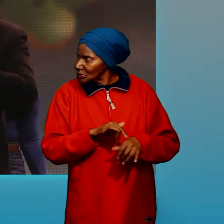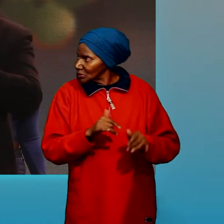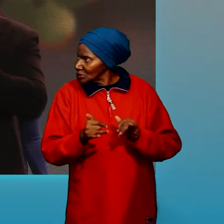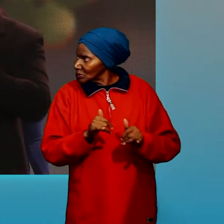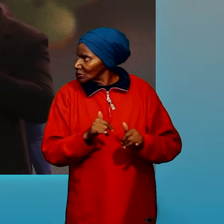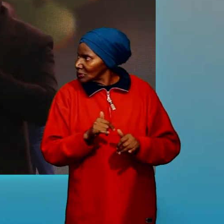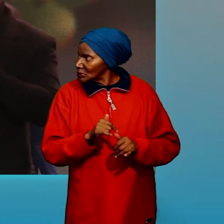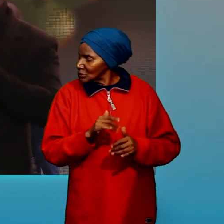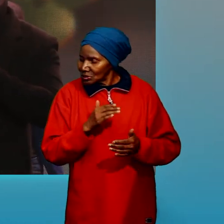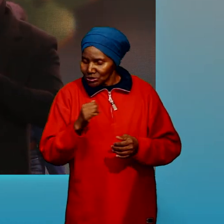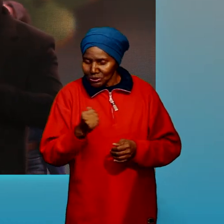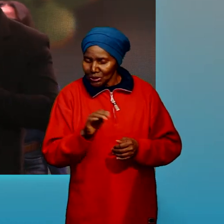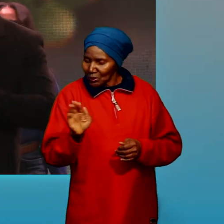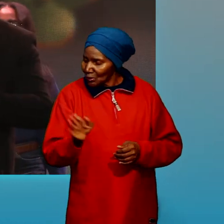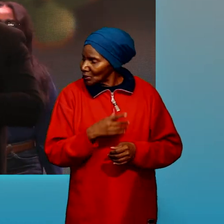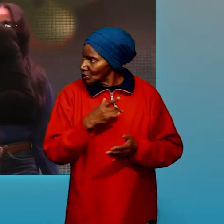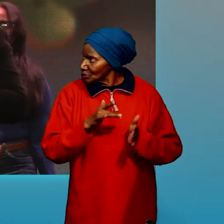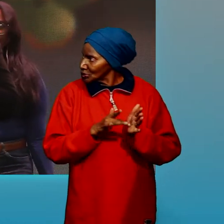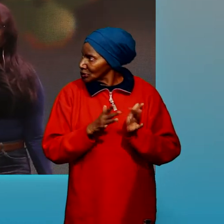nothing.